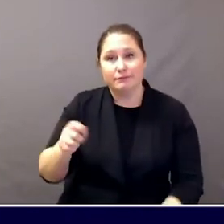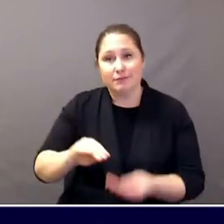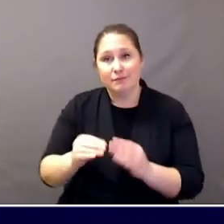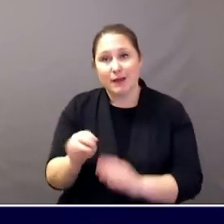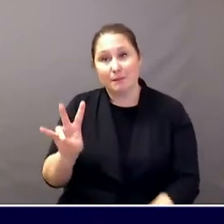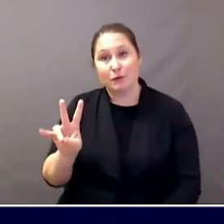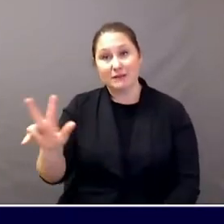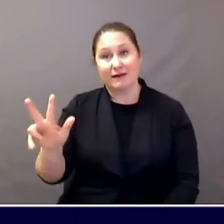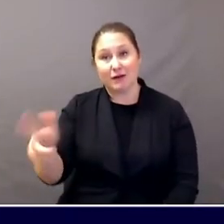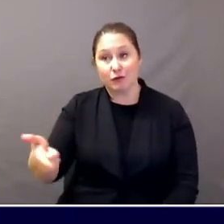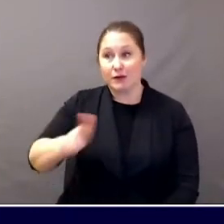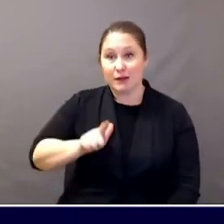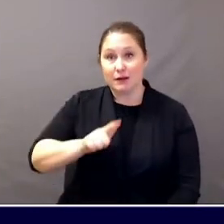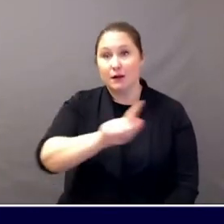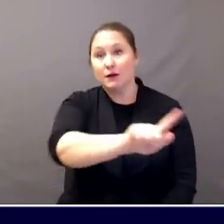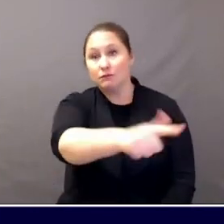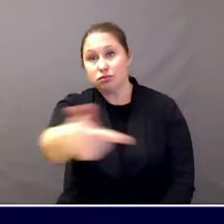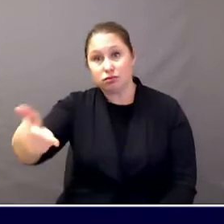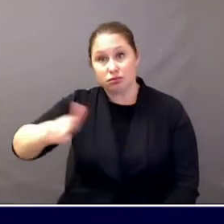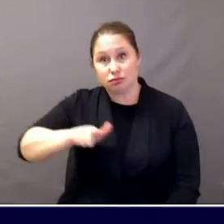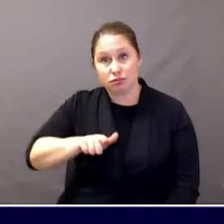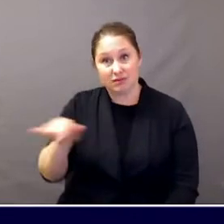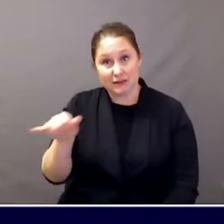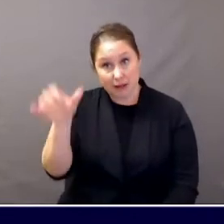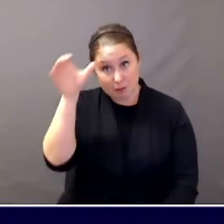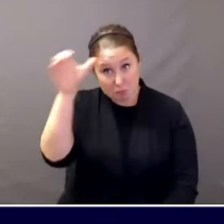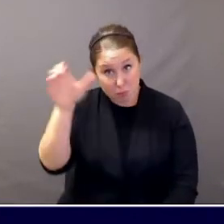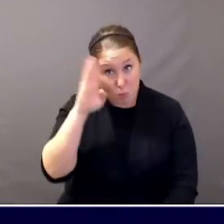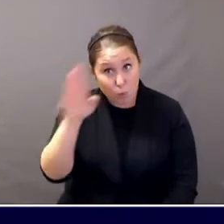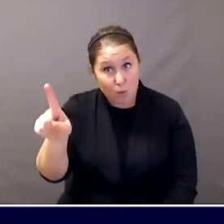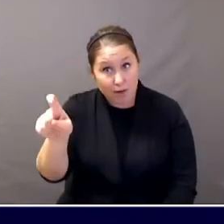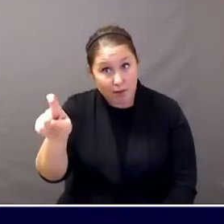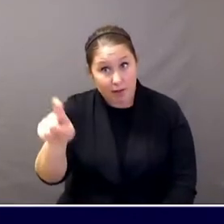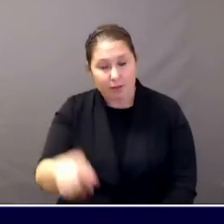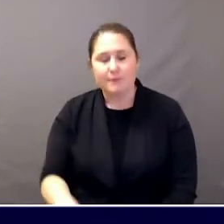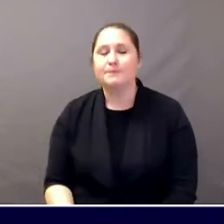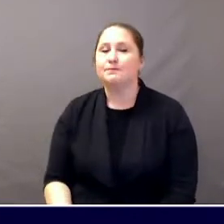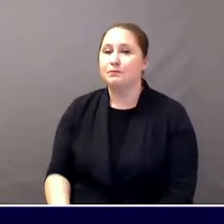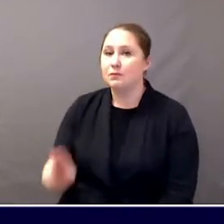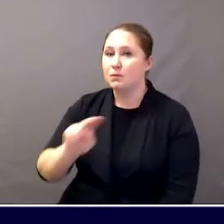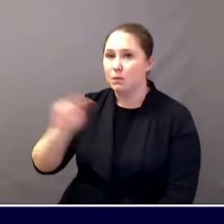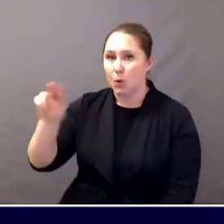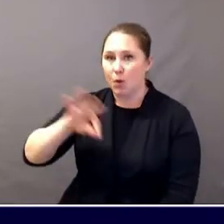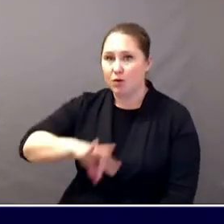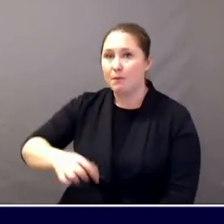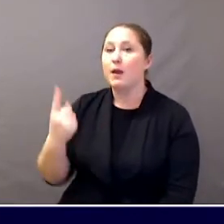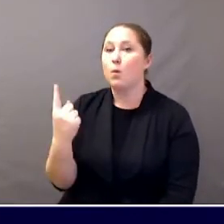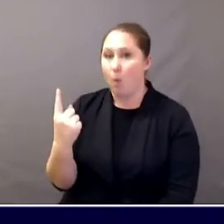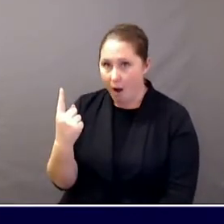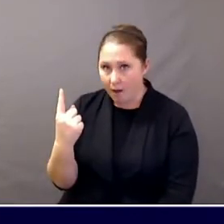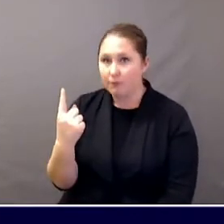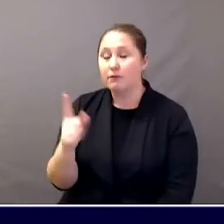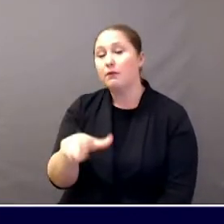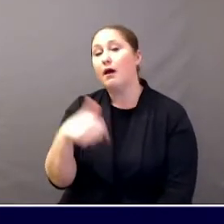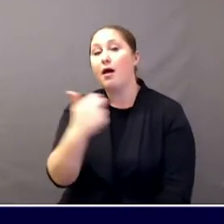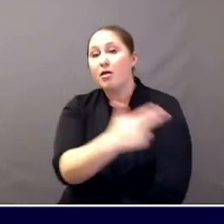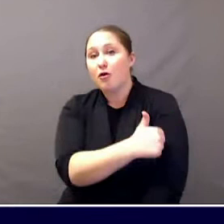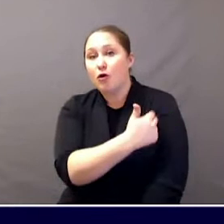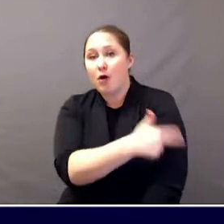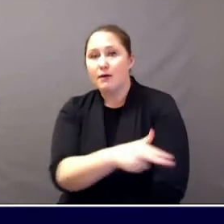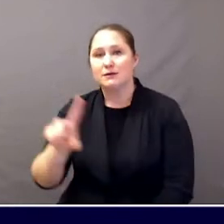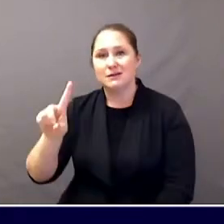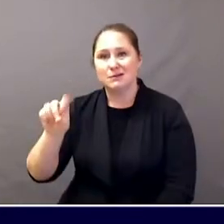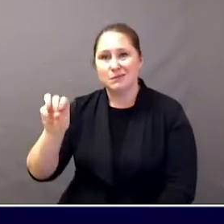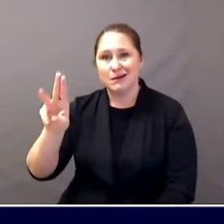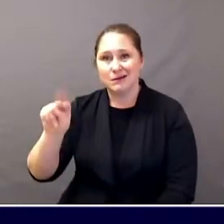Short answer, Brian, is yes. Not just at Northern Maine, but other hospitals across the state, some hospitals down east, a couple of other hospitals